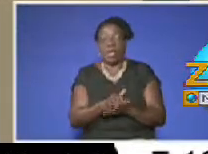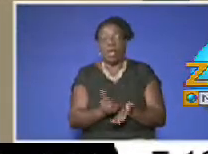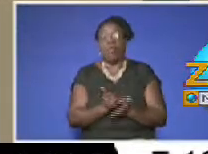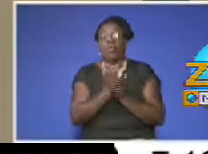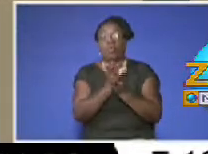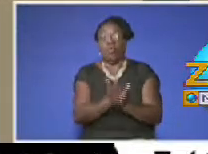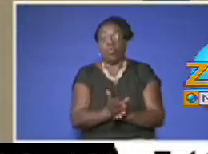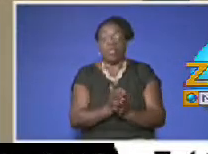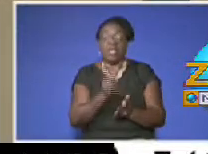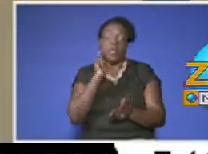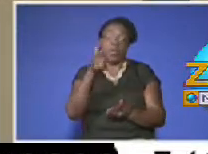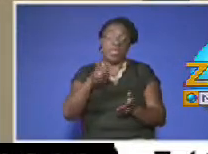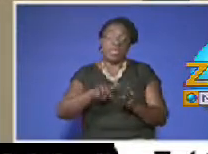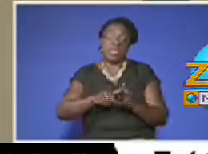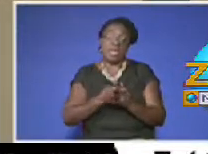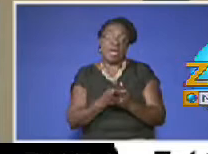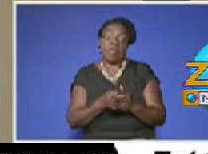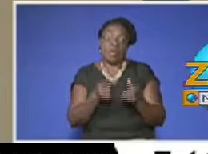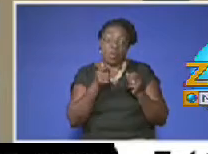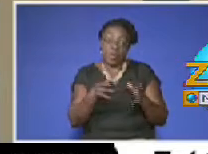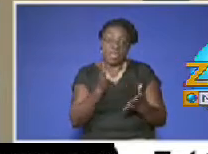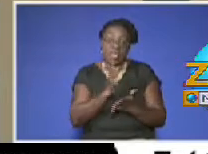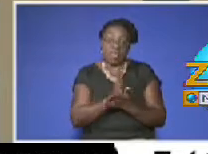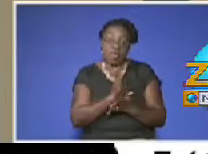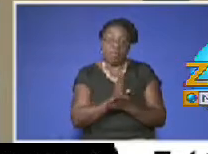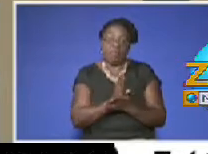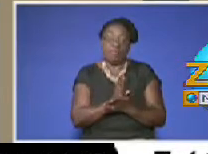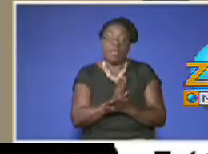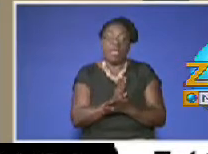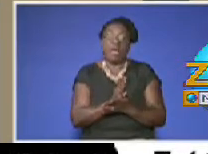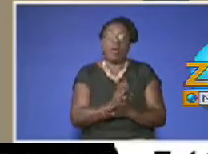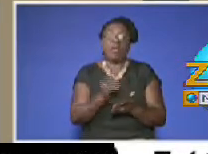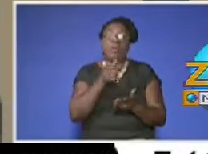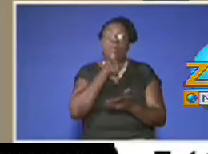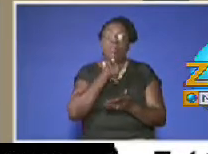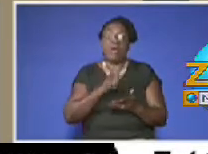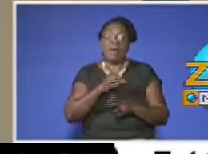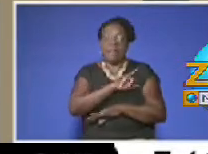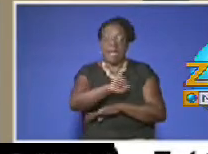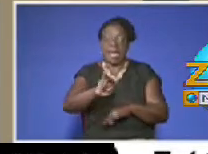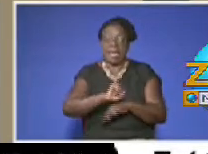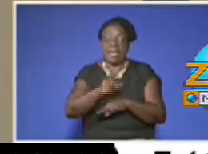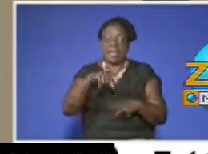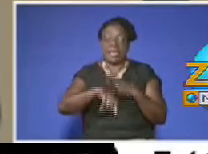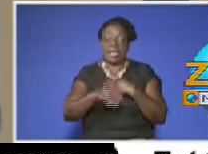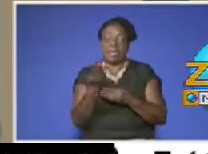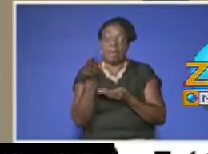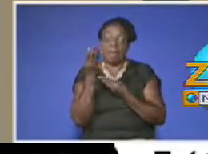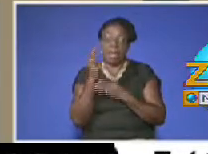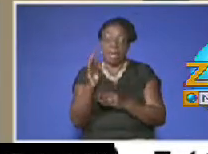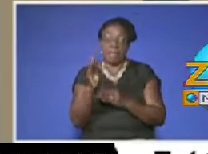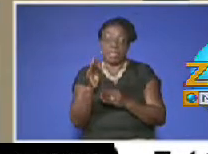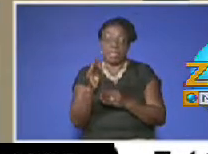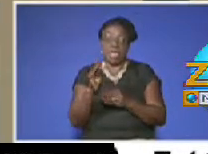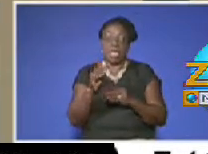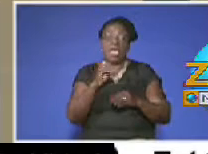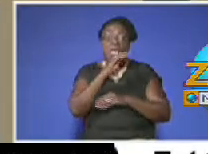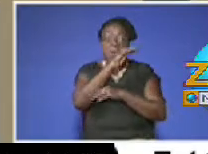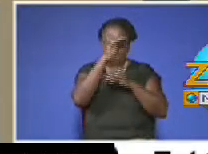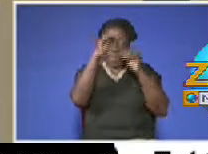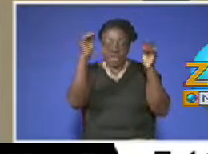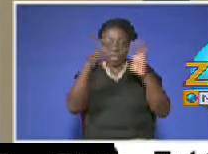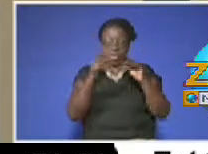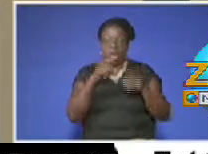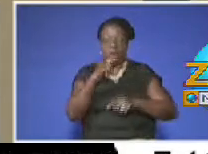will probably start out with quick stops to the respective private islands. But the Ministry of Tourism will be shortly thereafter urging the